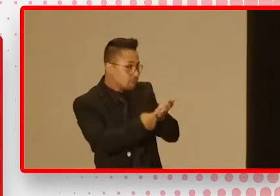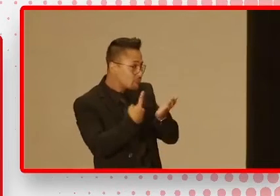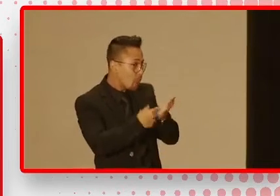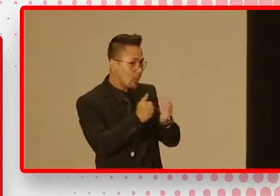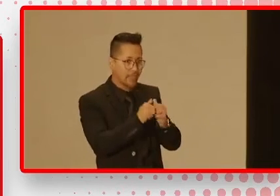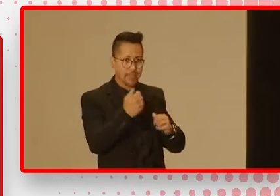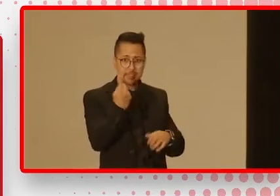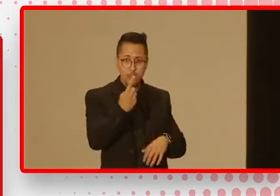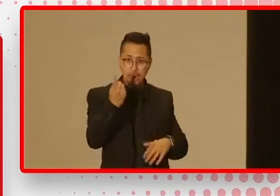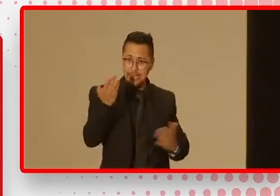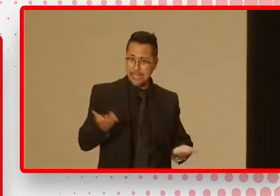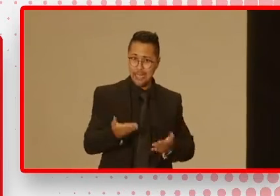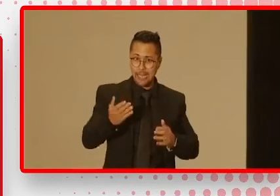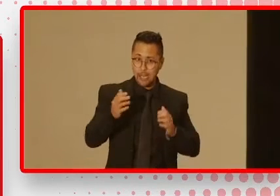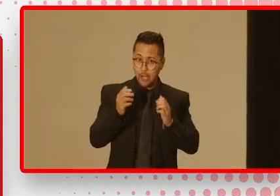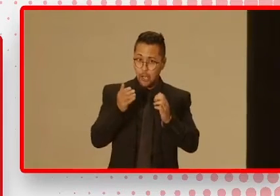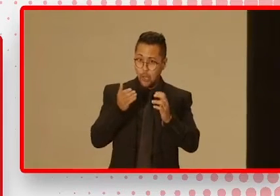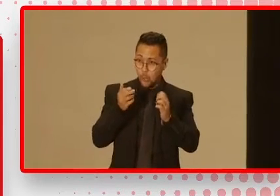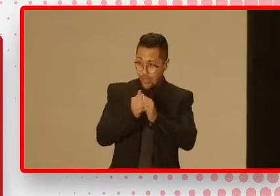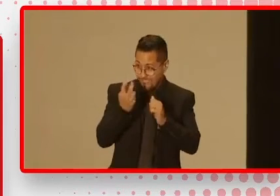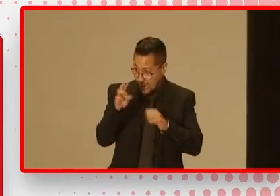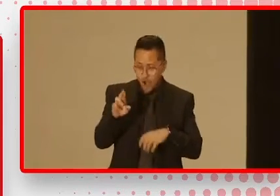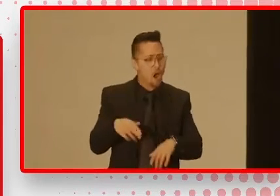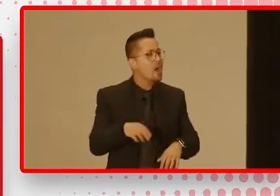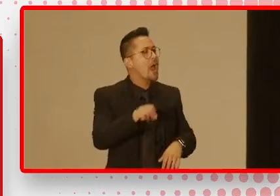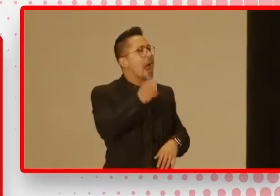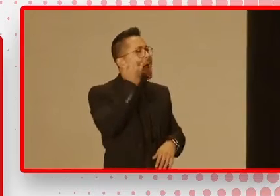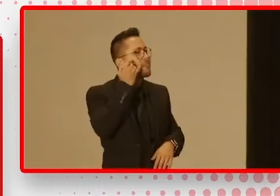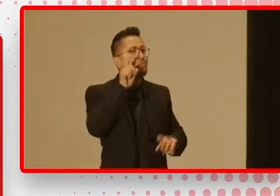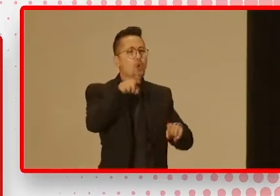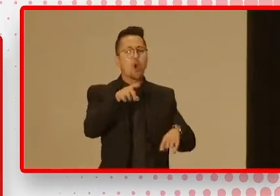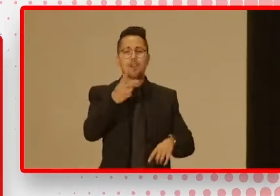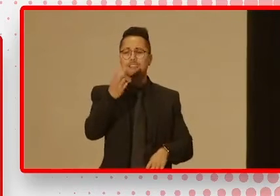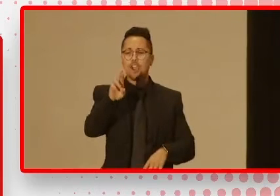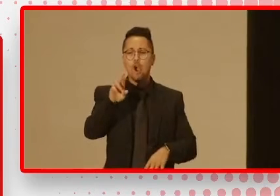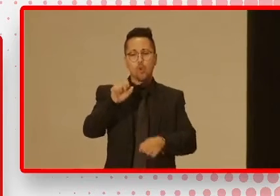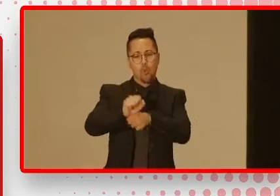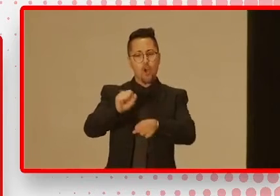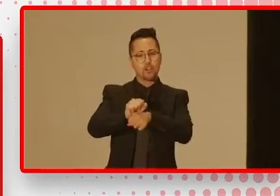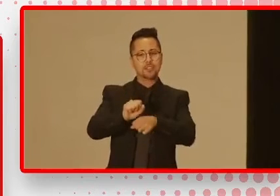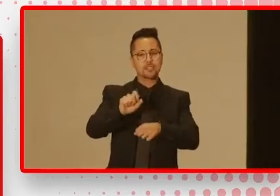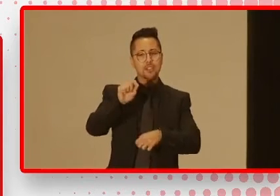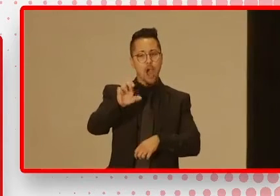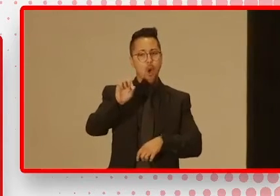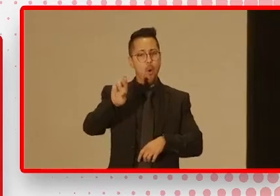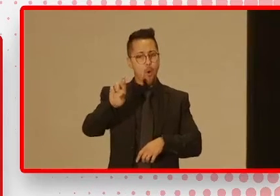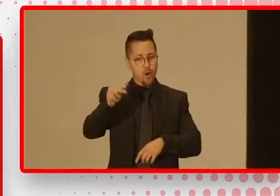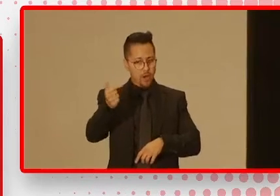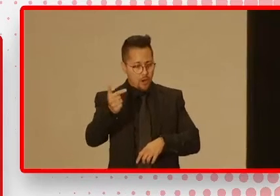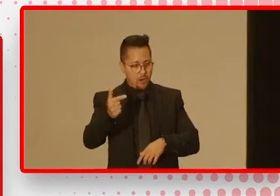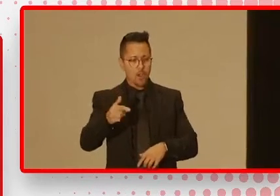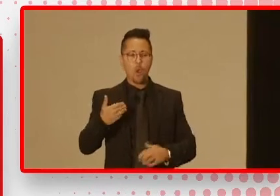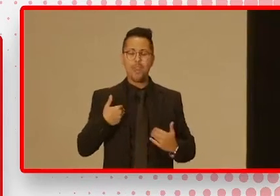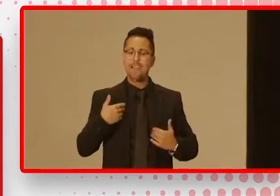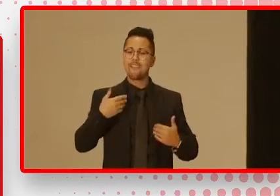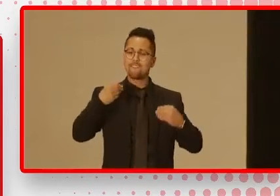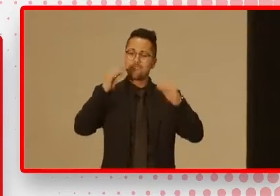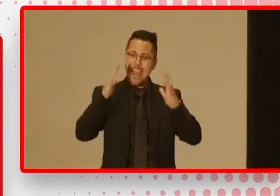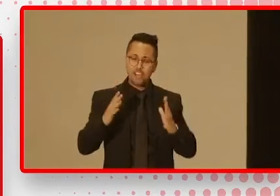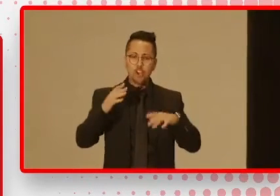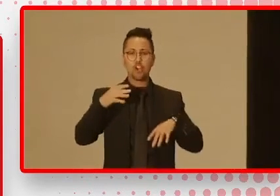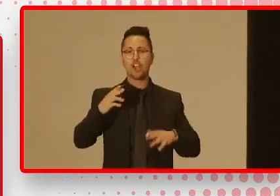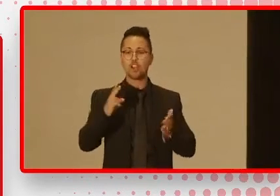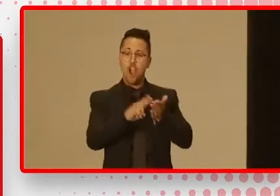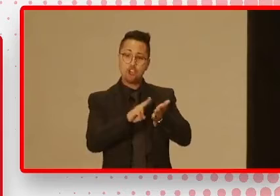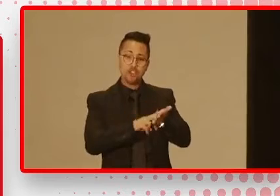you on older, I think if you go to rehabworks.org, which is our website, we have a vendor and contract services